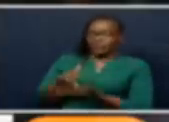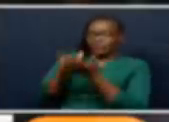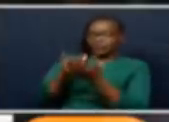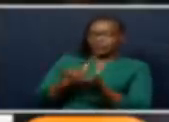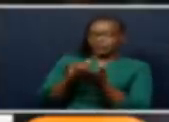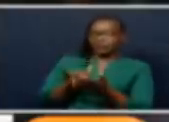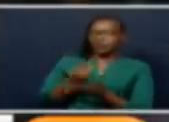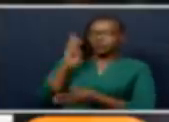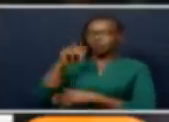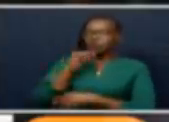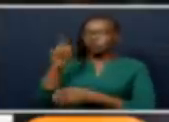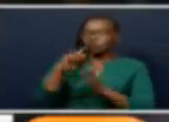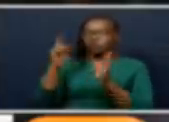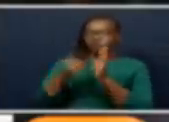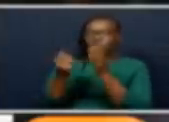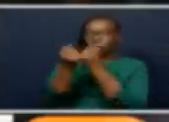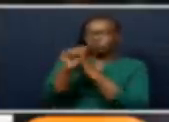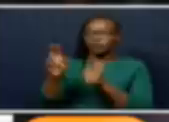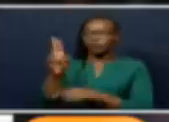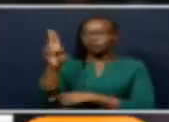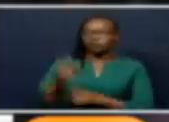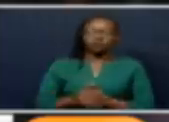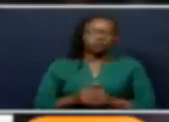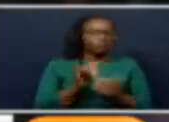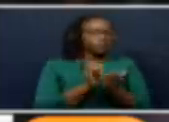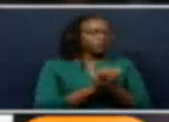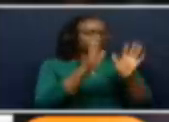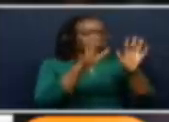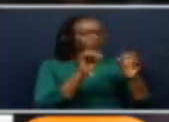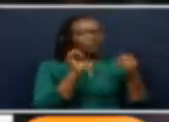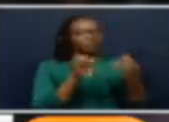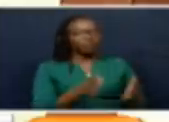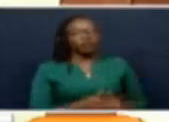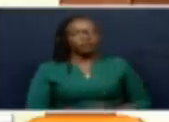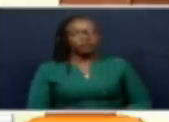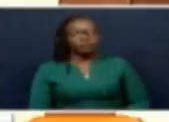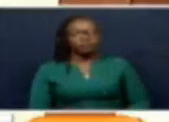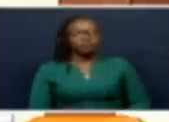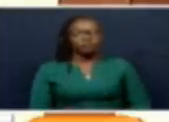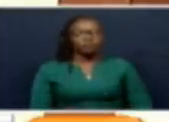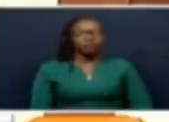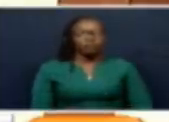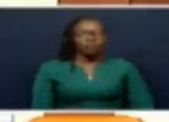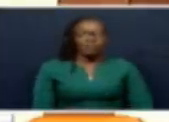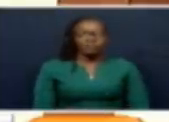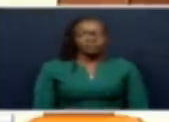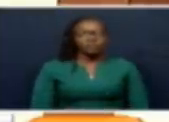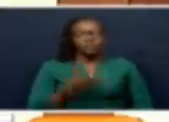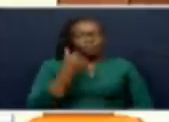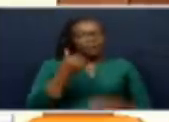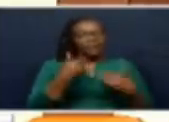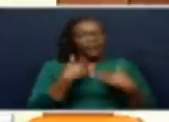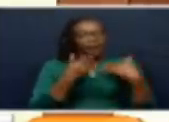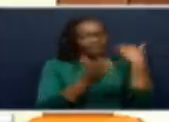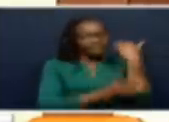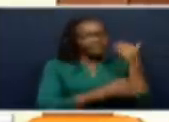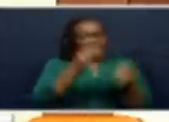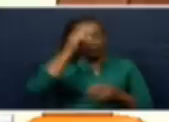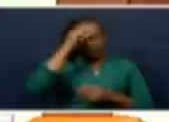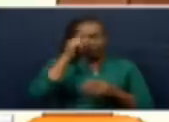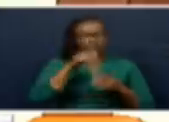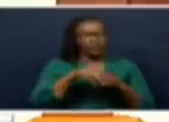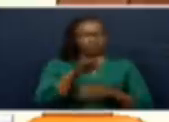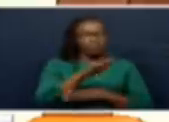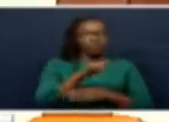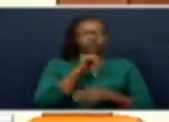won't recognize President Kenyatta? It doesn't matter. I've told you, it's better to have a bad government in place than not to have a government. See how Somalia has been